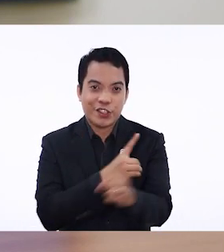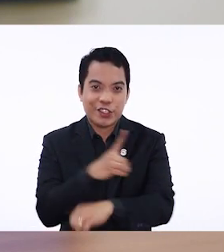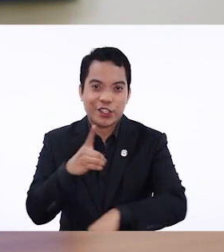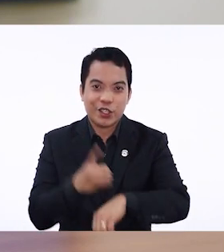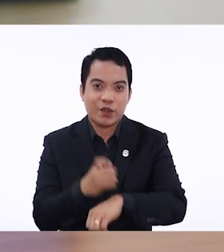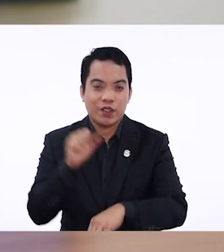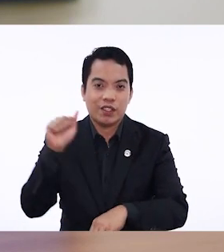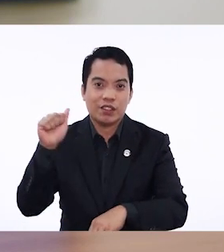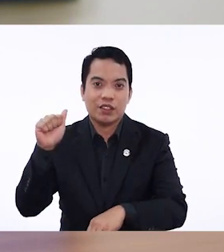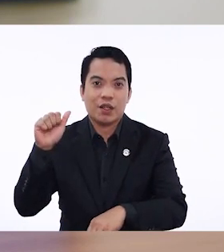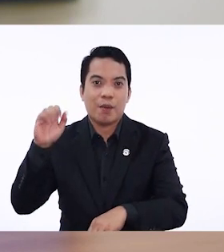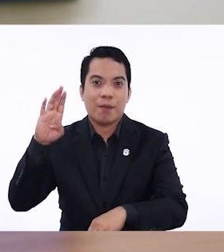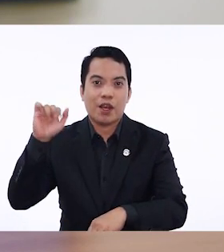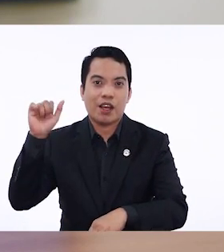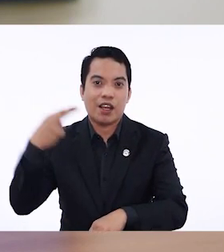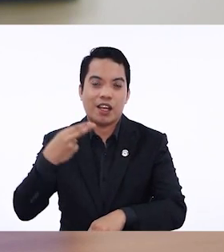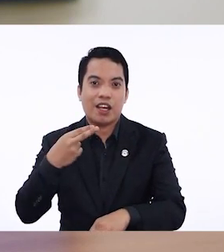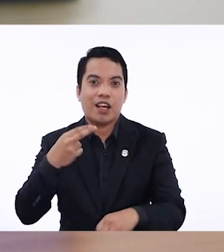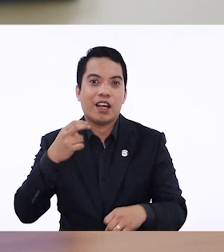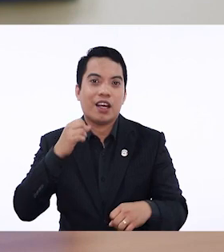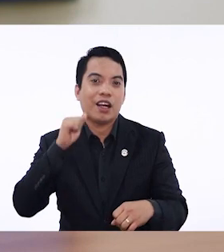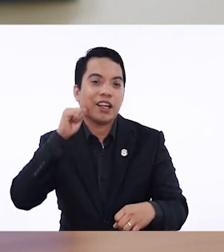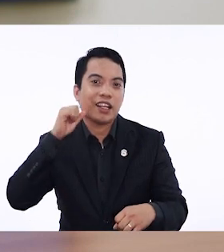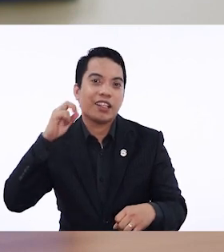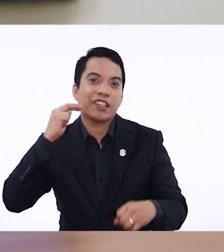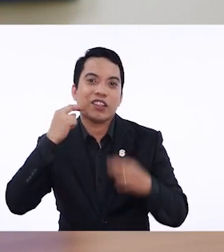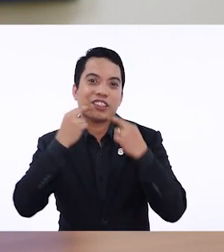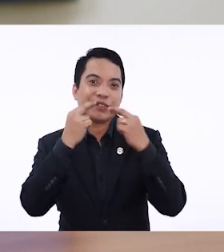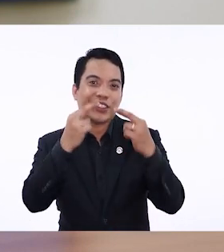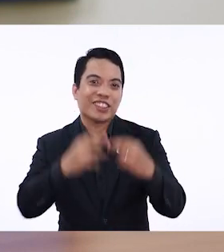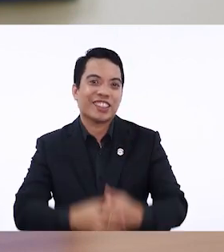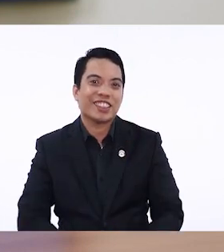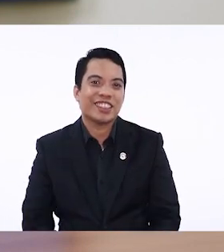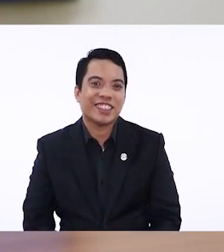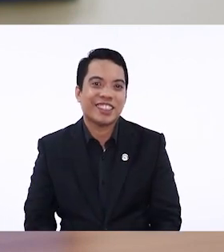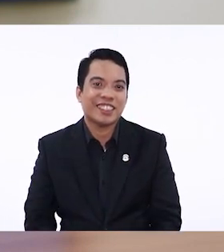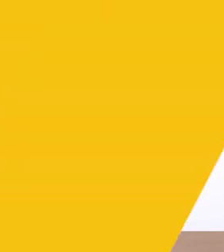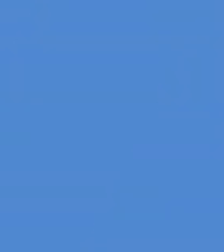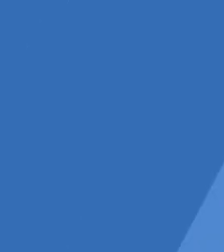the district of Sabah. Sister Ariana Nicolas tells us more.